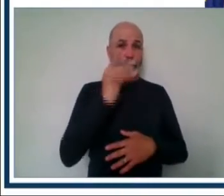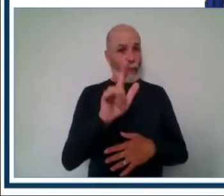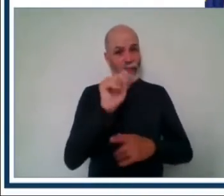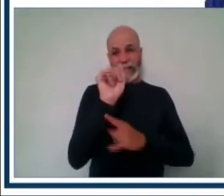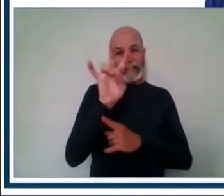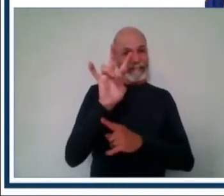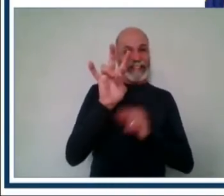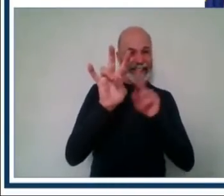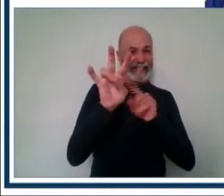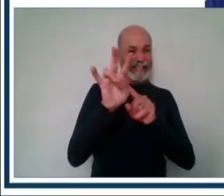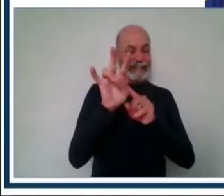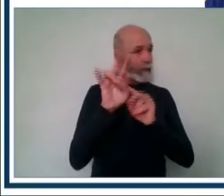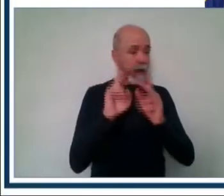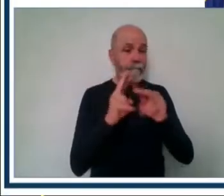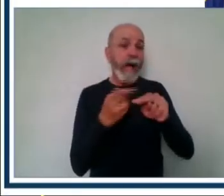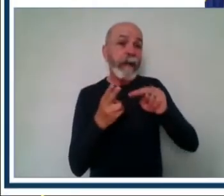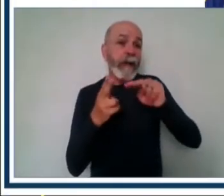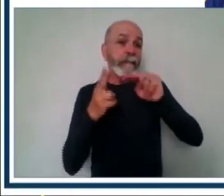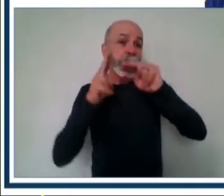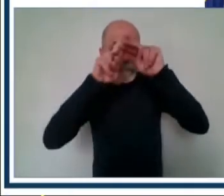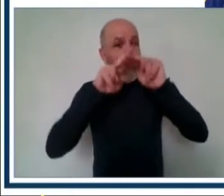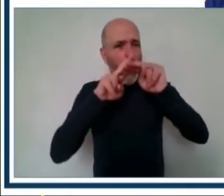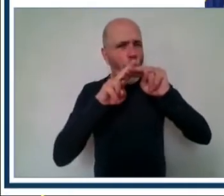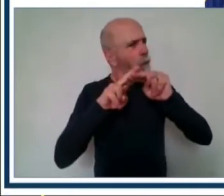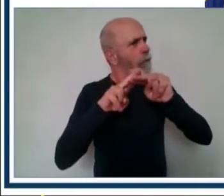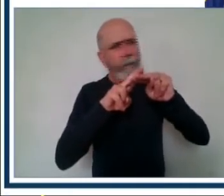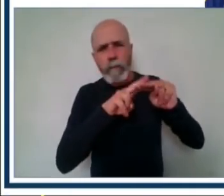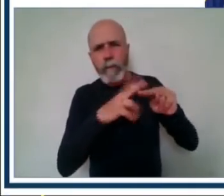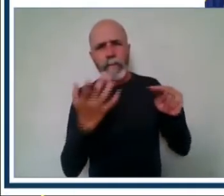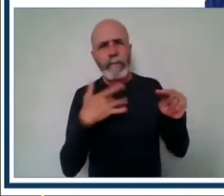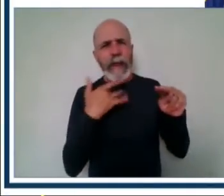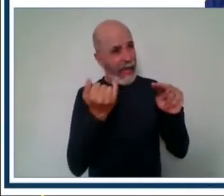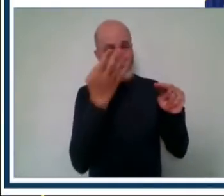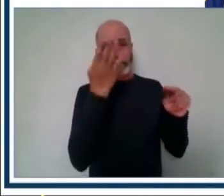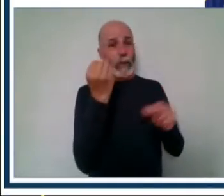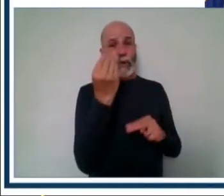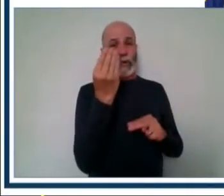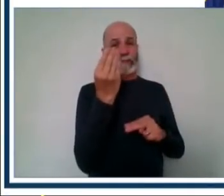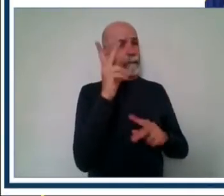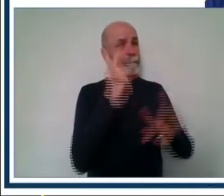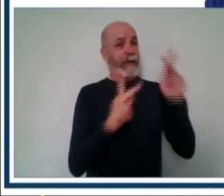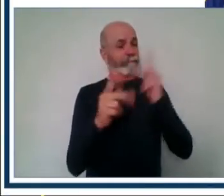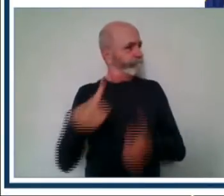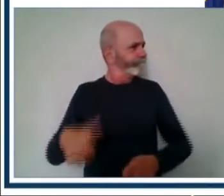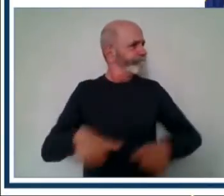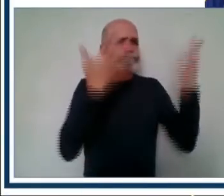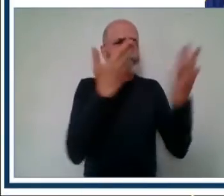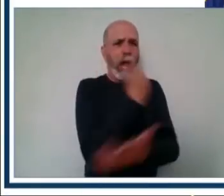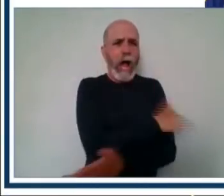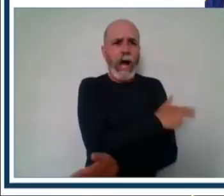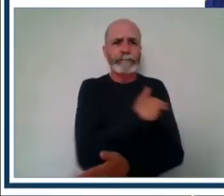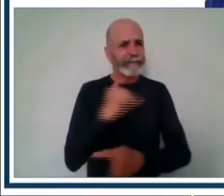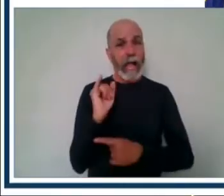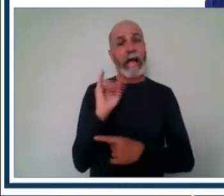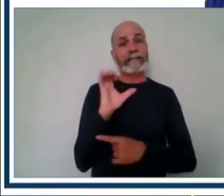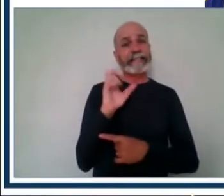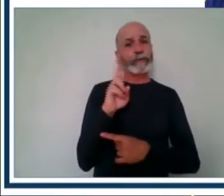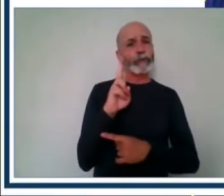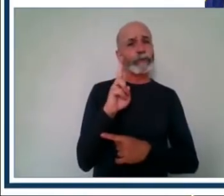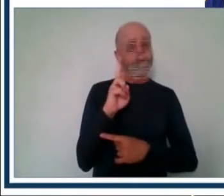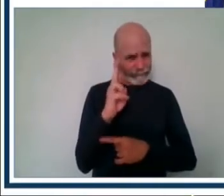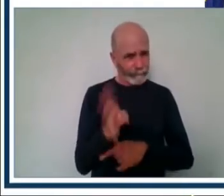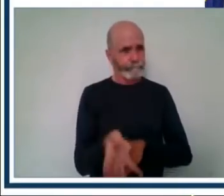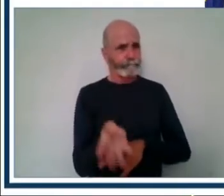that, we now have 14 people in hospital, 4 of them in the intensive care unit. What does the modeling suggest the